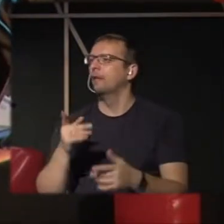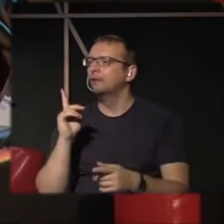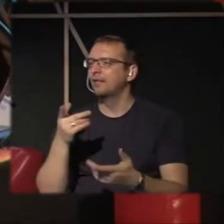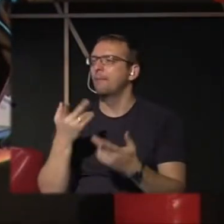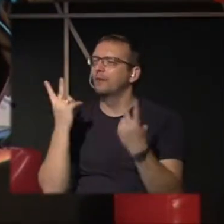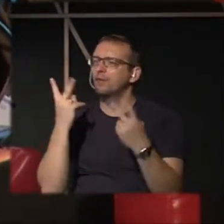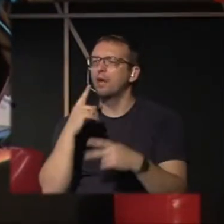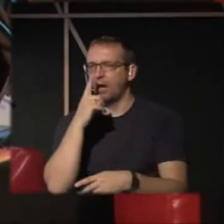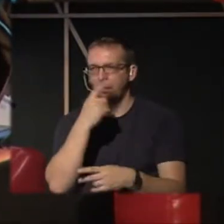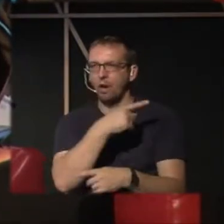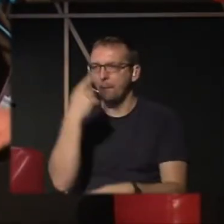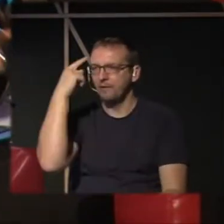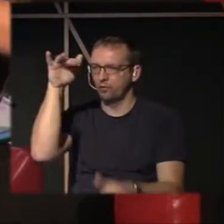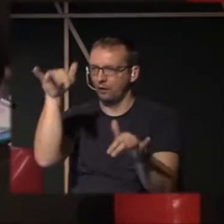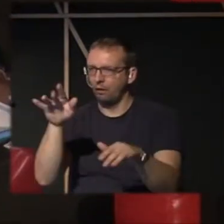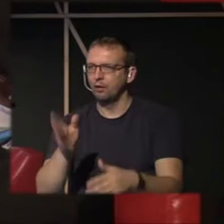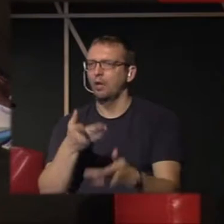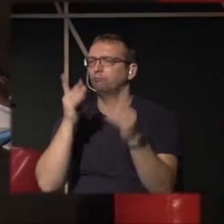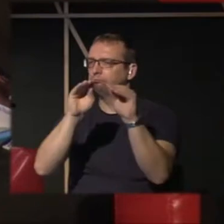keep the awareness raising going.